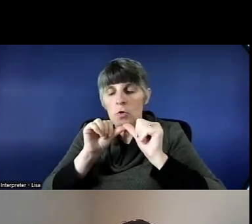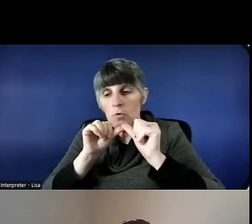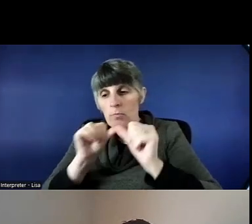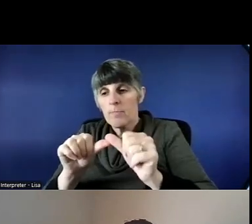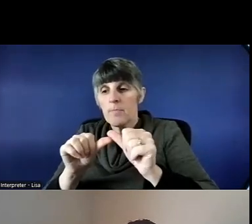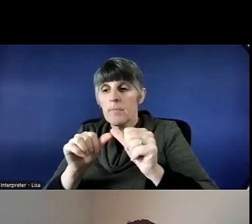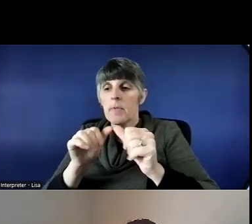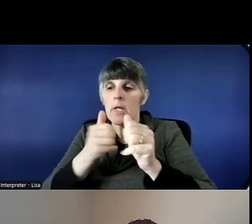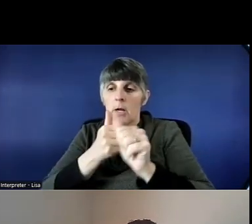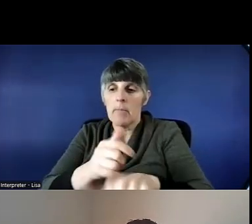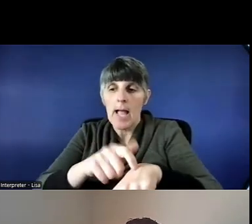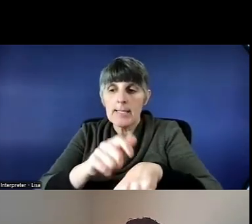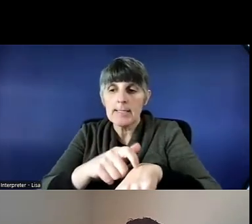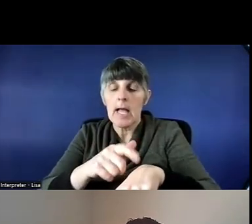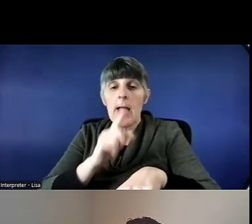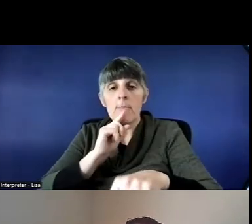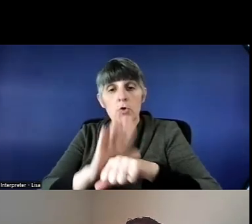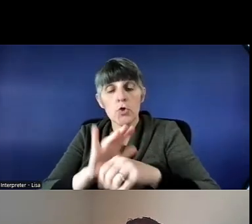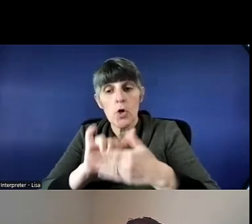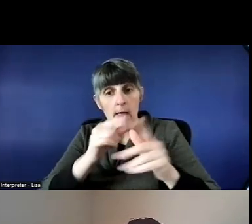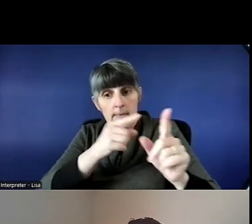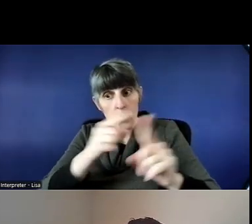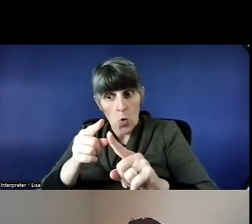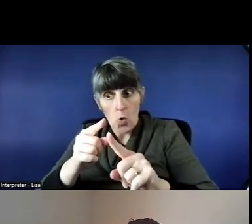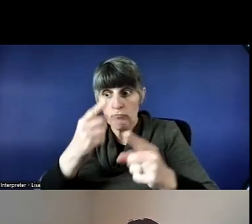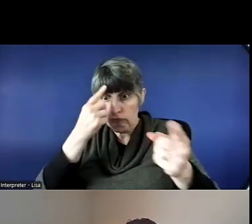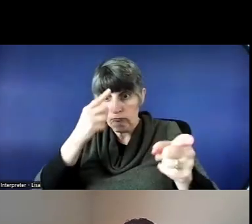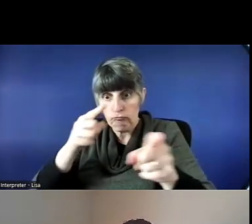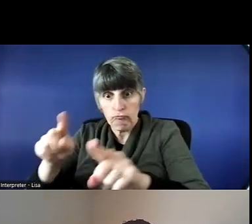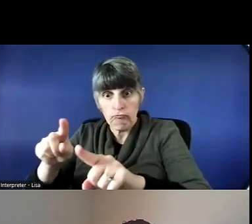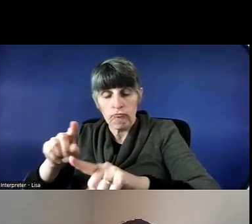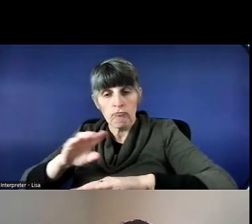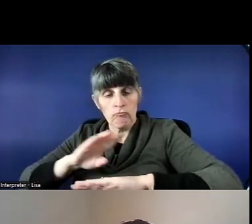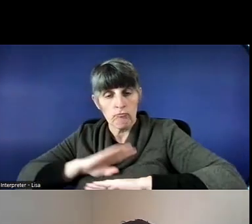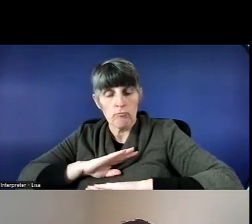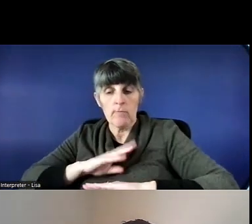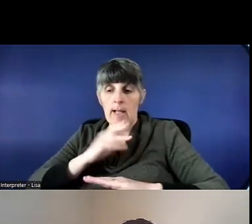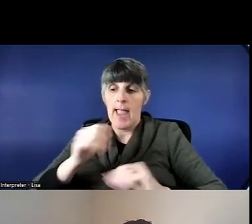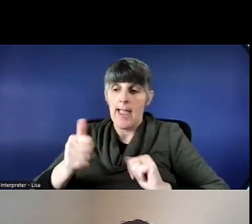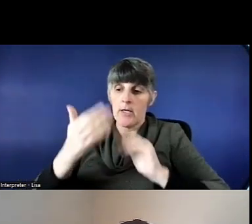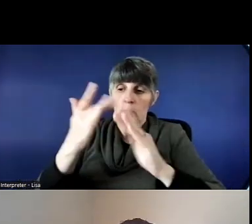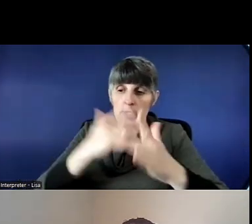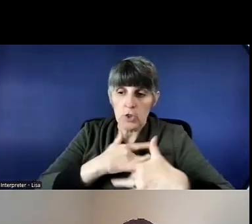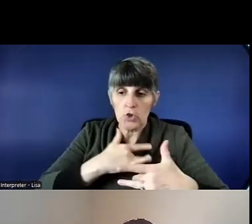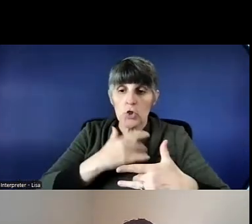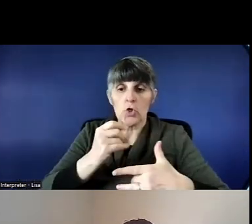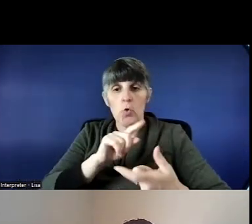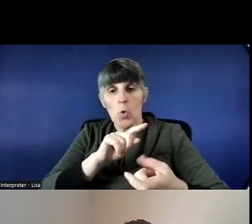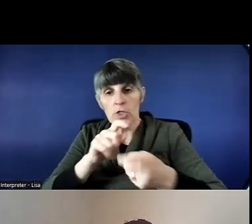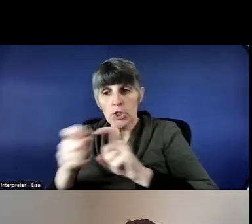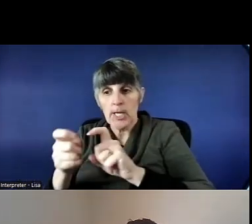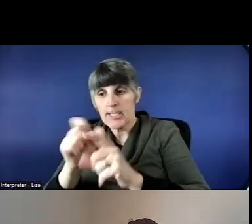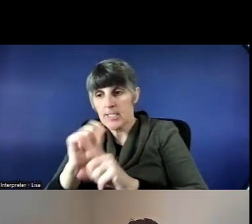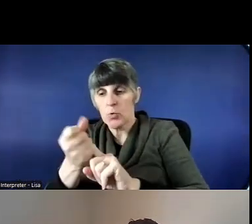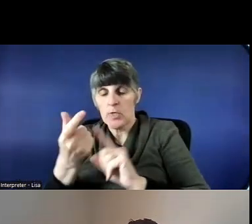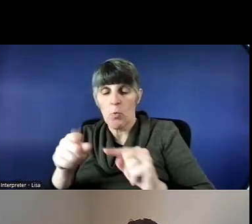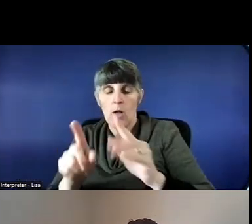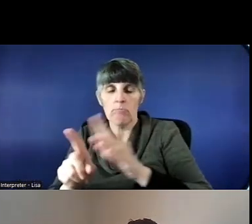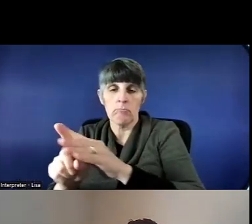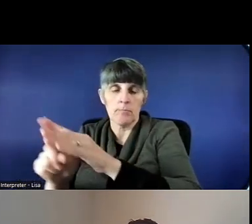period to ensure that the goals of the settlement agreement are being met and to address concerns or changing situations as they